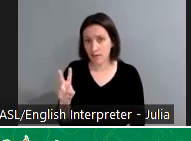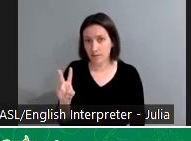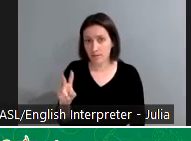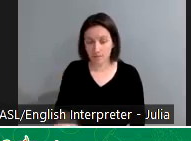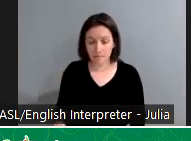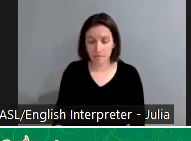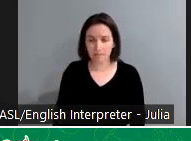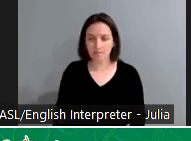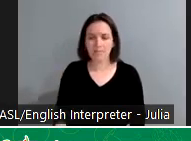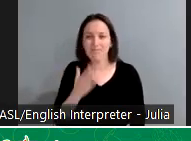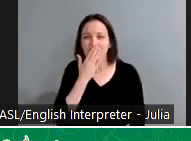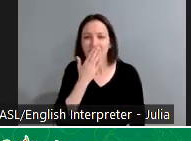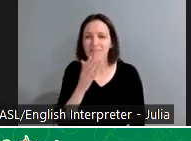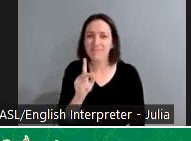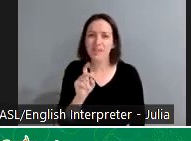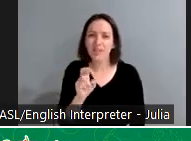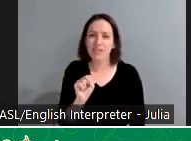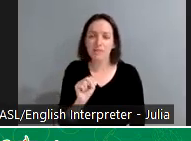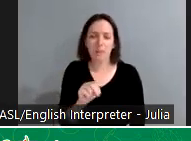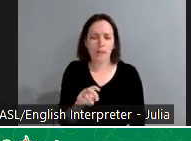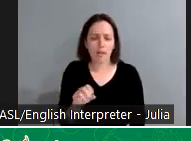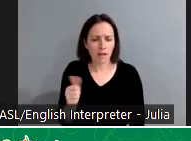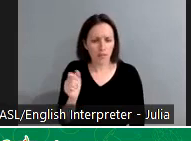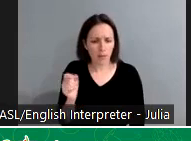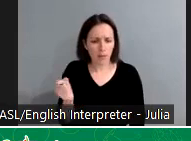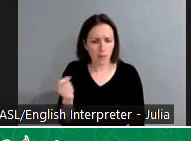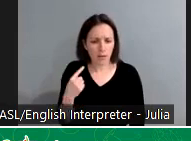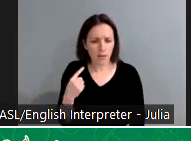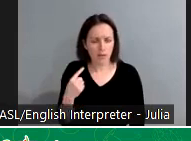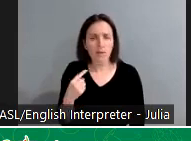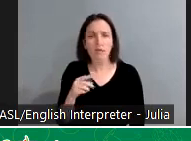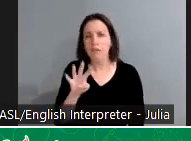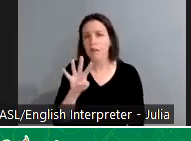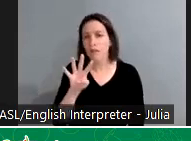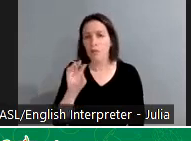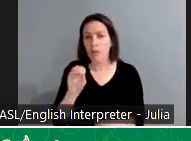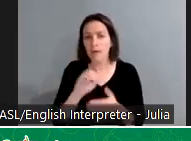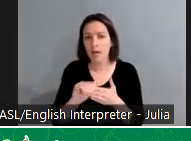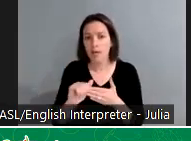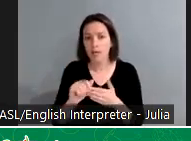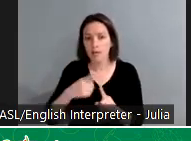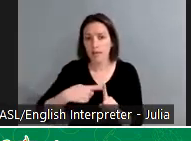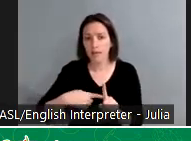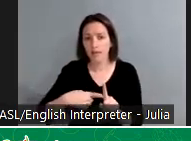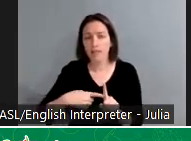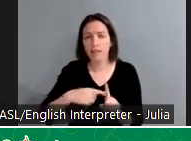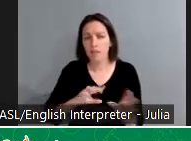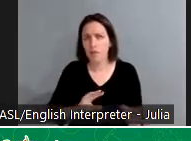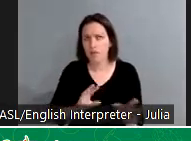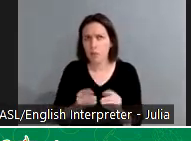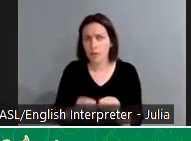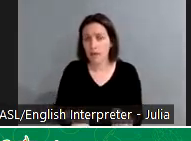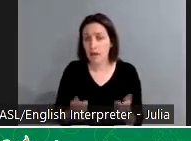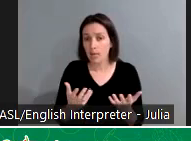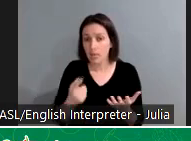Thank you, Karen. Then there was a question regarding the $40 a month for a total of how much for the